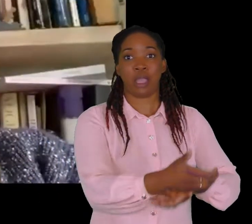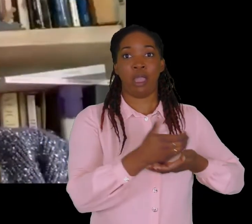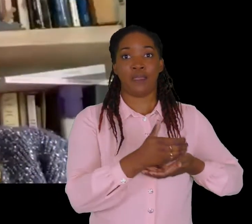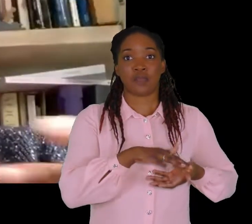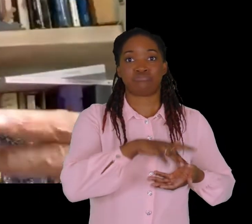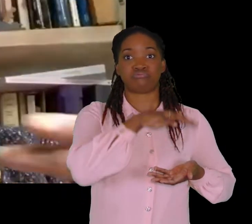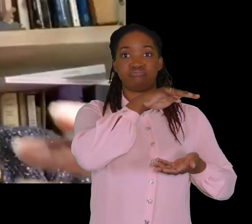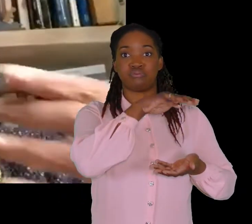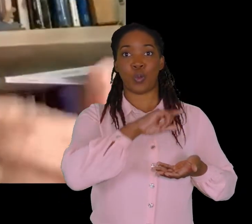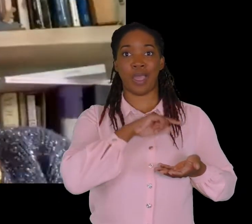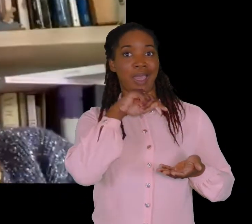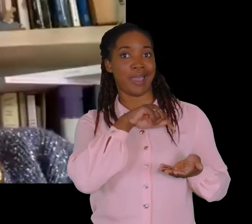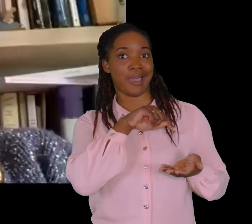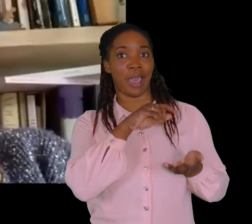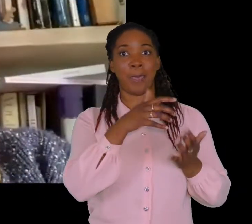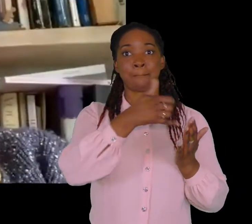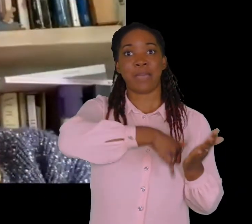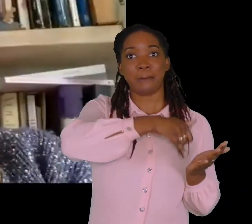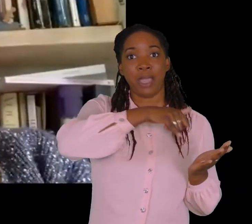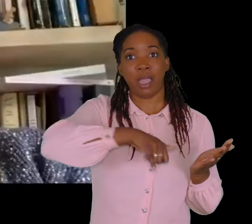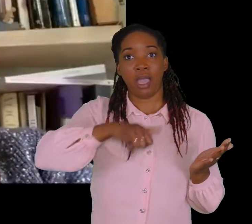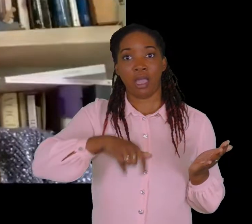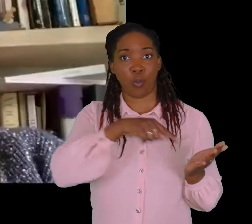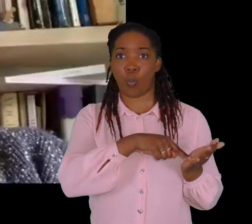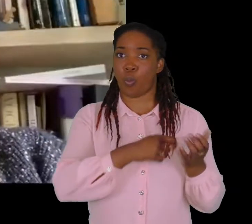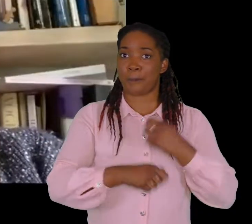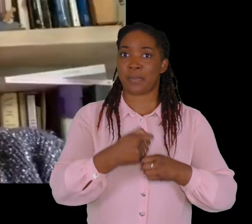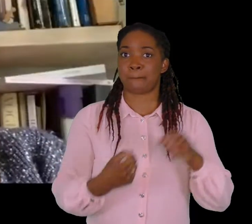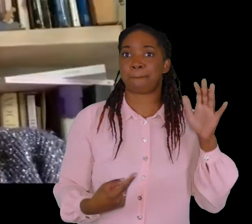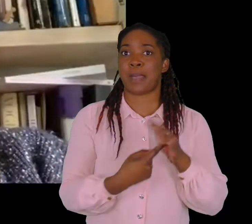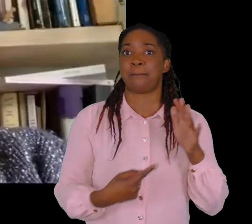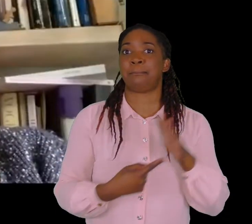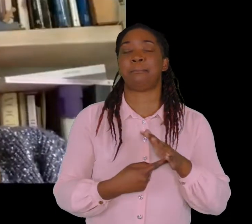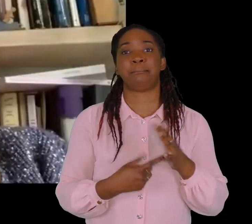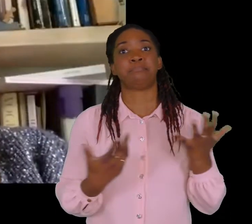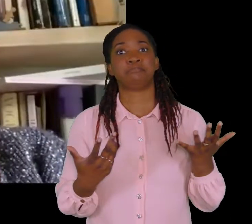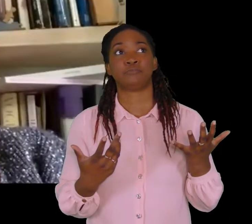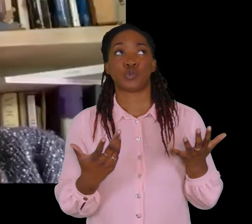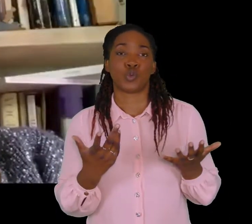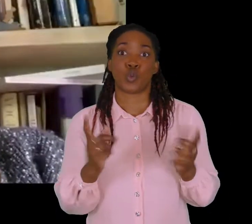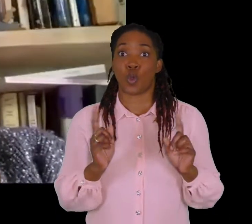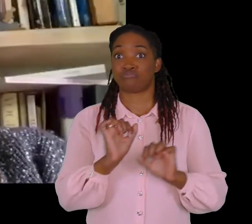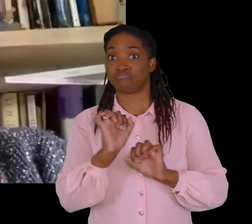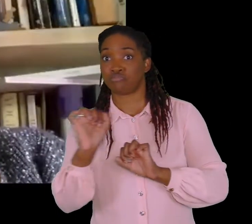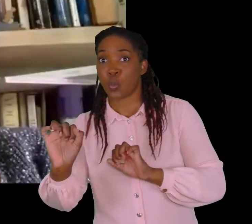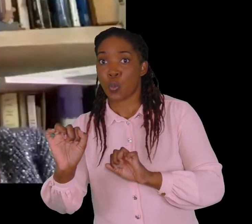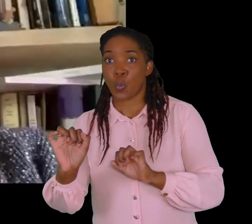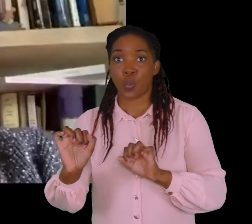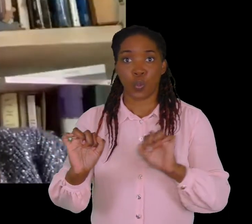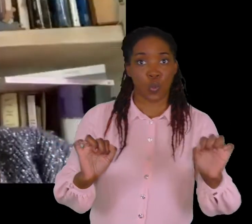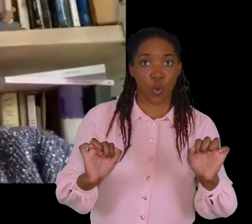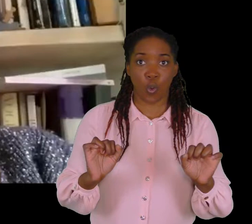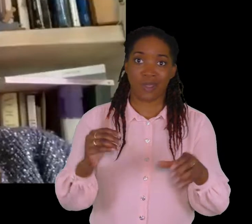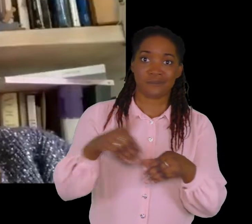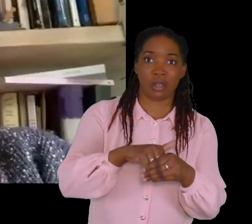because those pieces of paper became so critical to what you were doing.